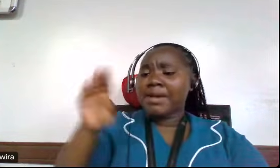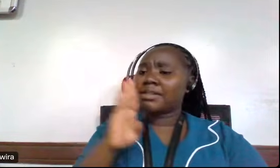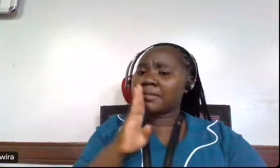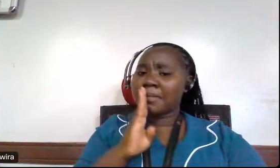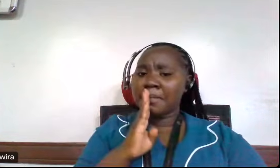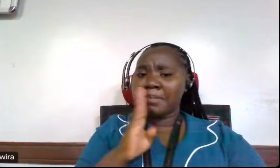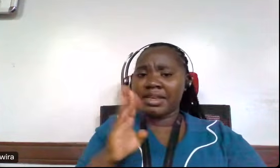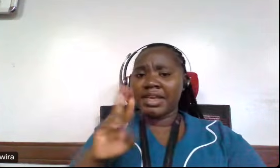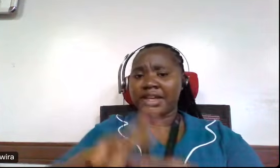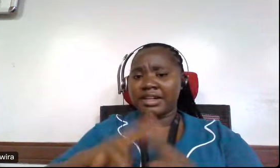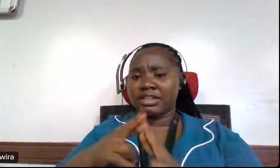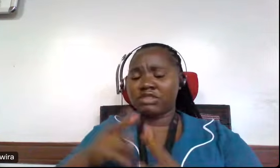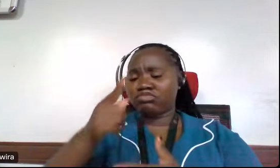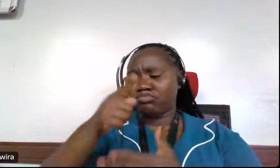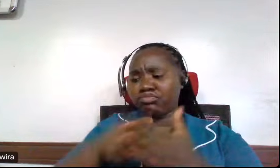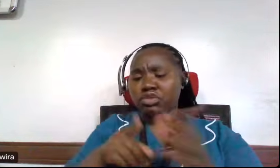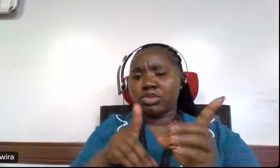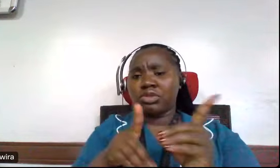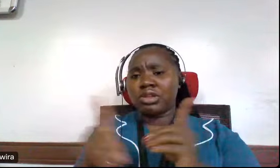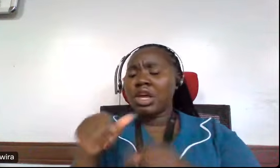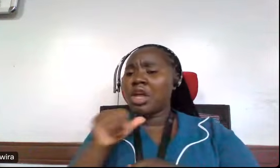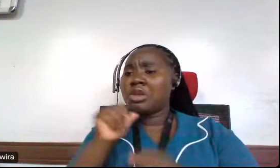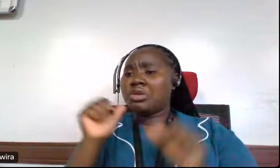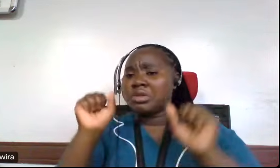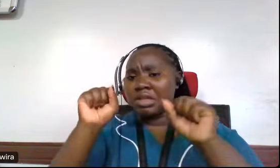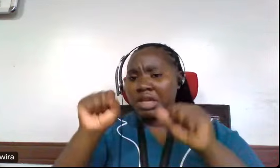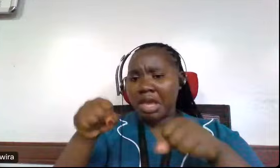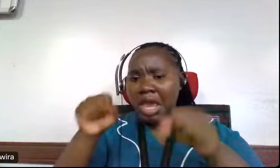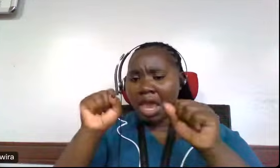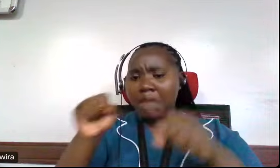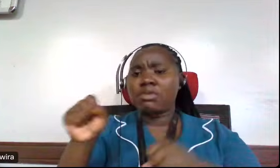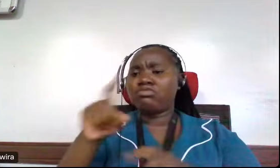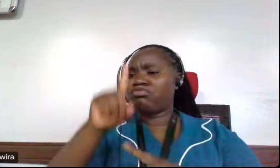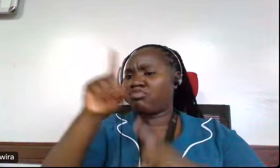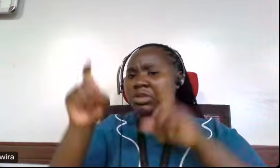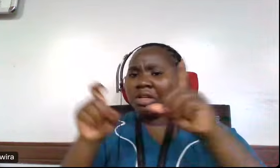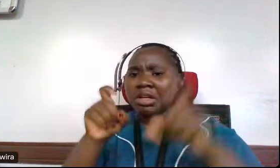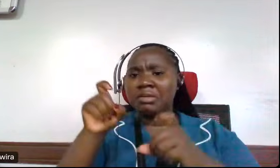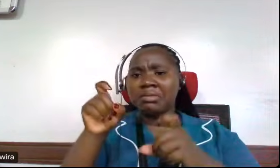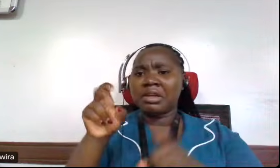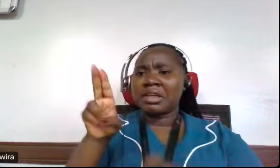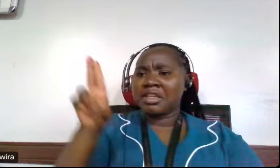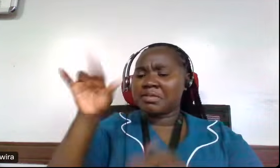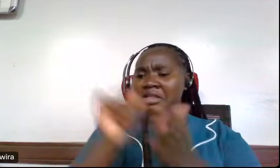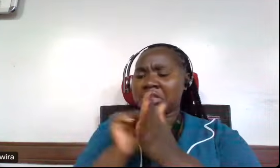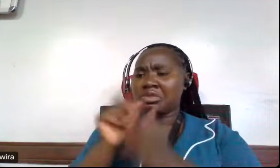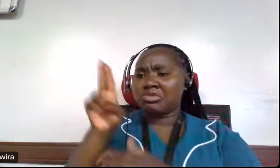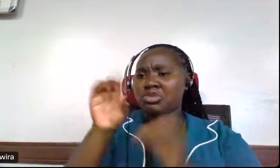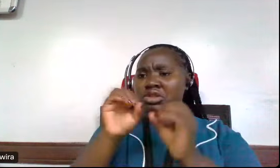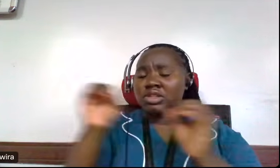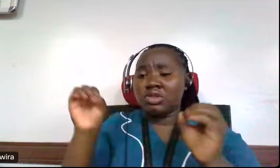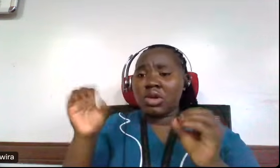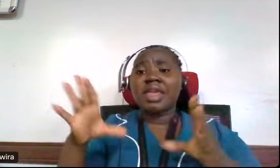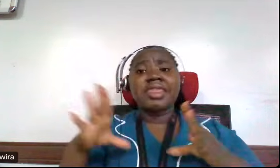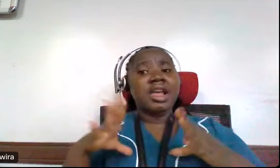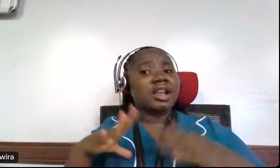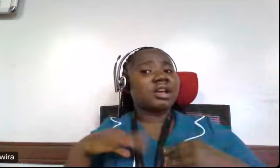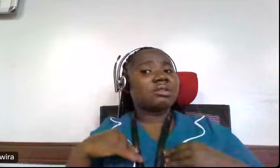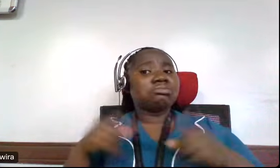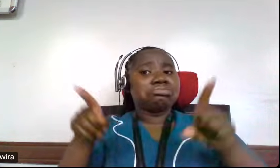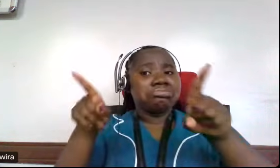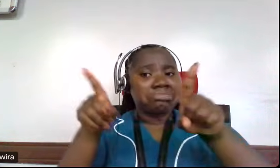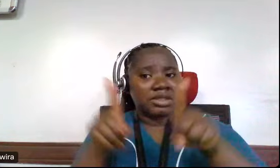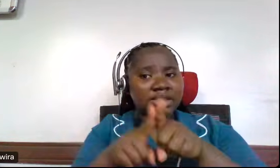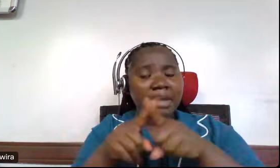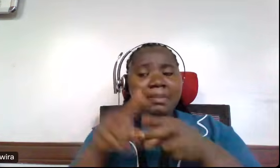you're doing. So you cannot claim ad hoc expenses. The expenses have to be allowable one and related to